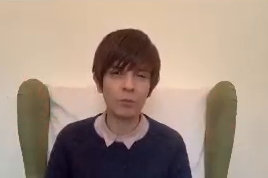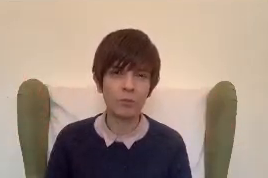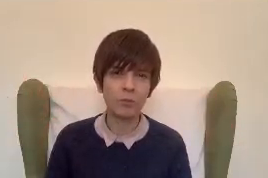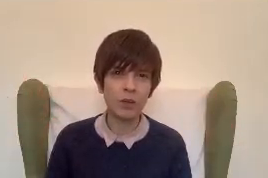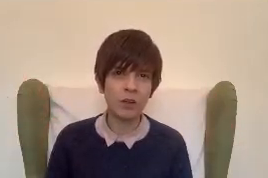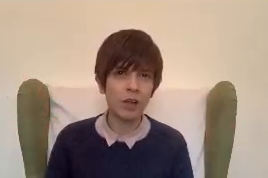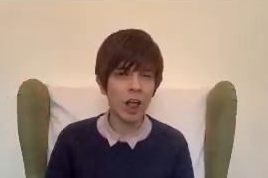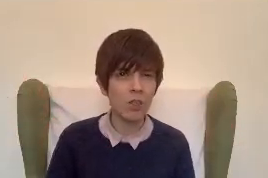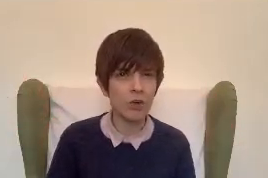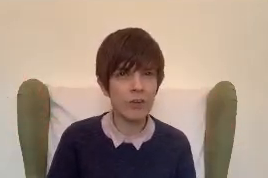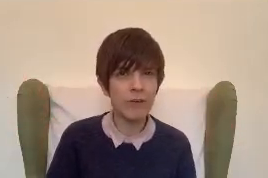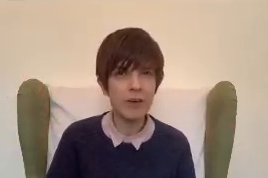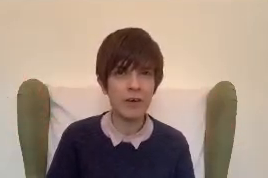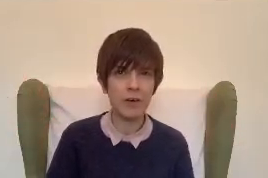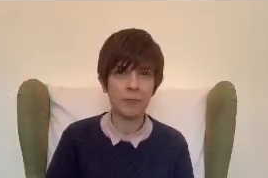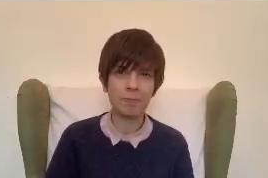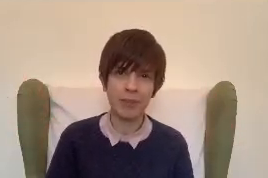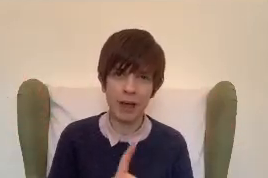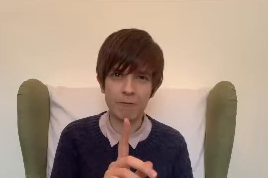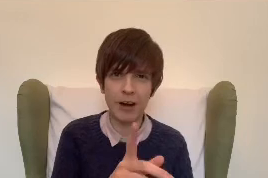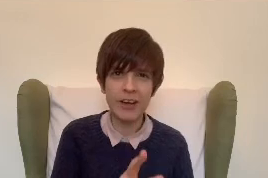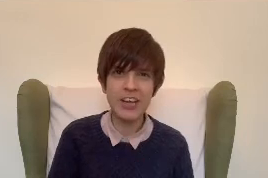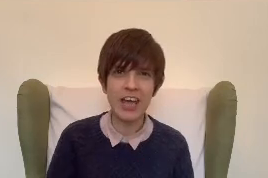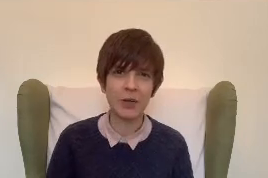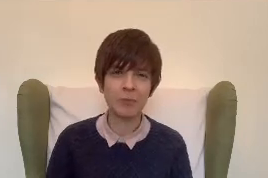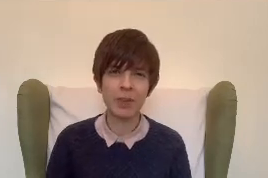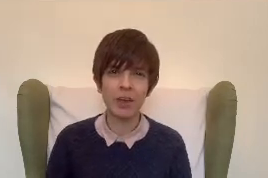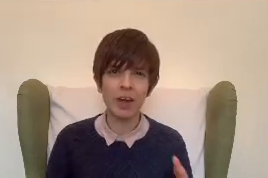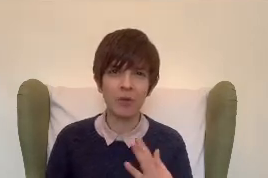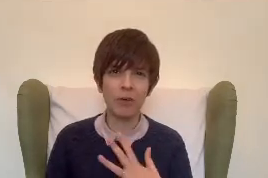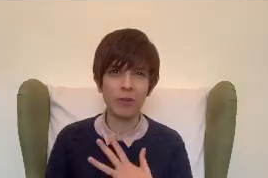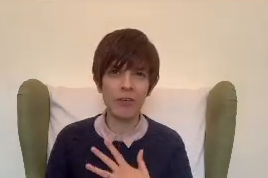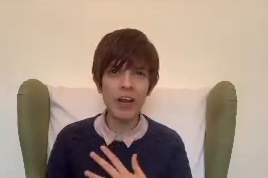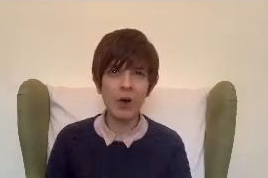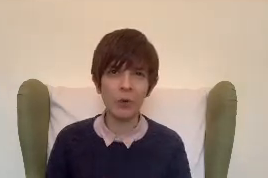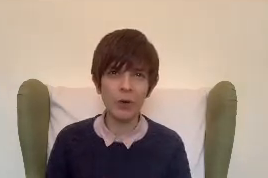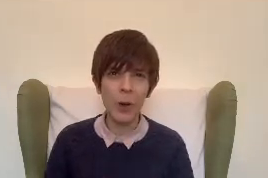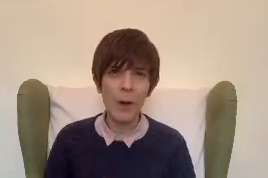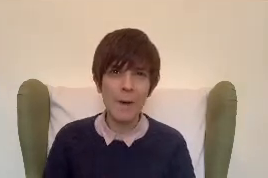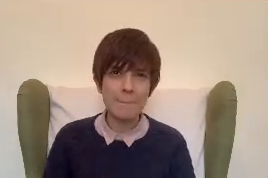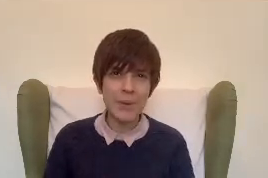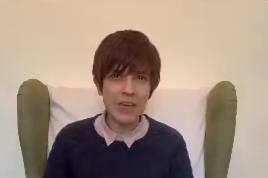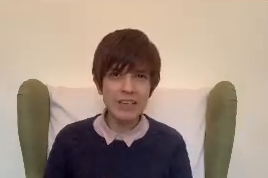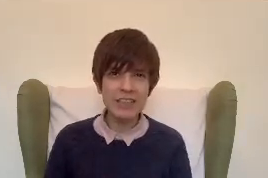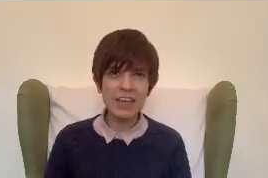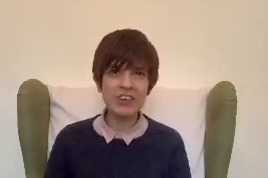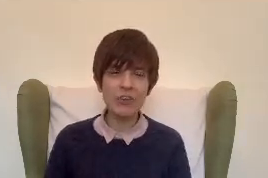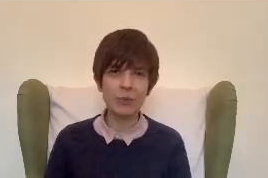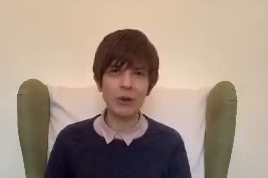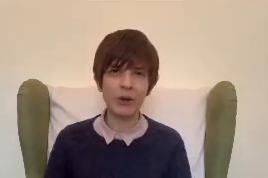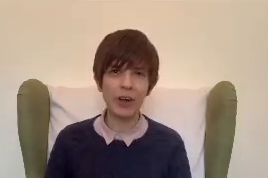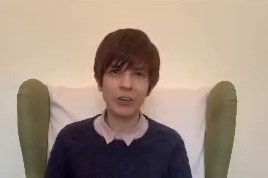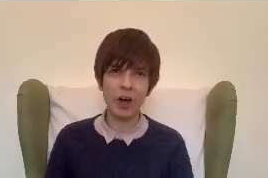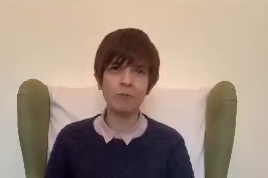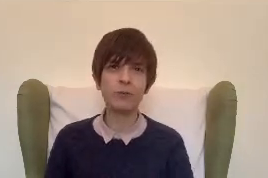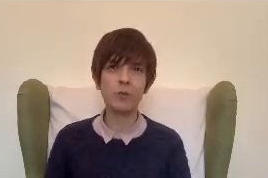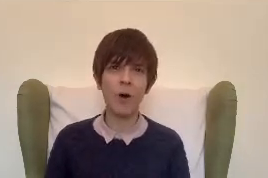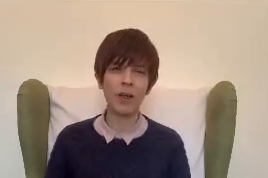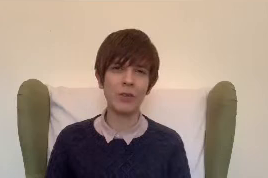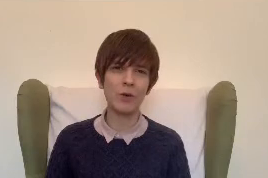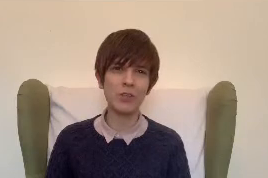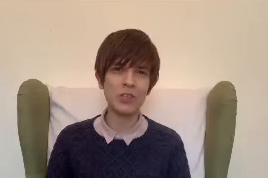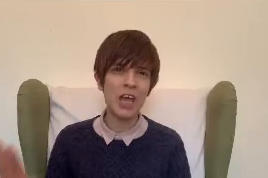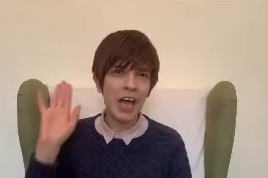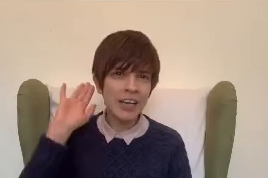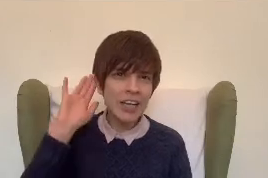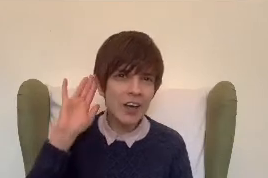help. And lucky for her, that very day, our very own PC Jasper had gone for a walk